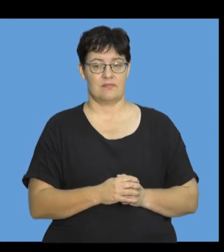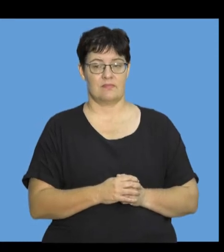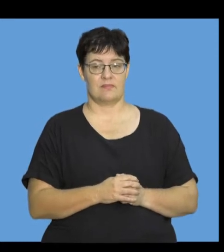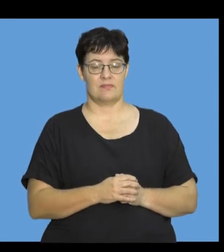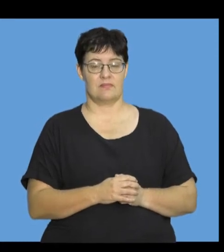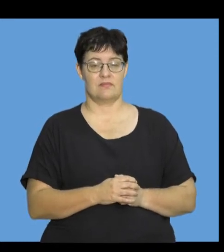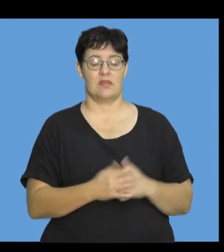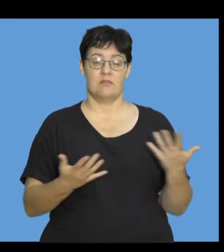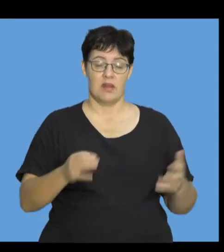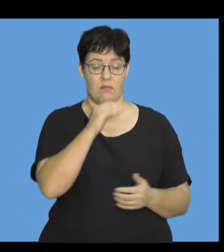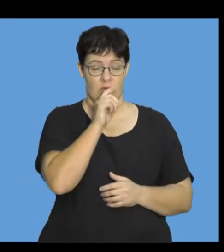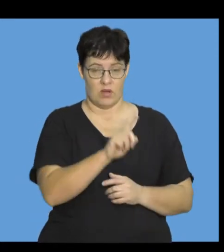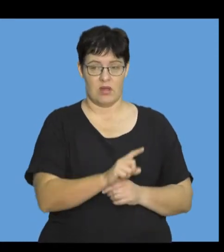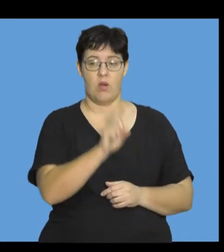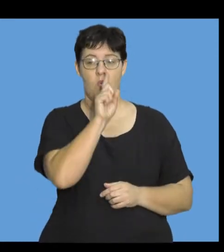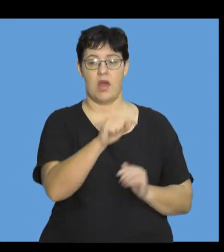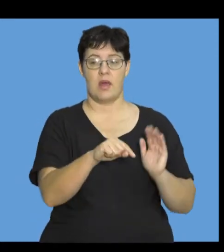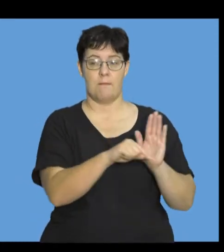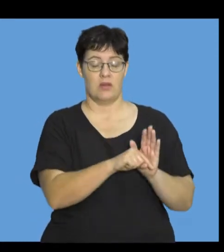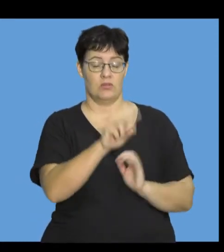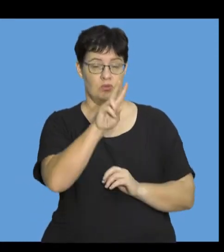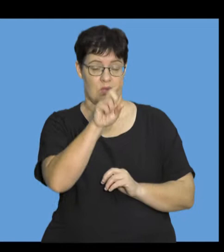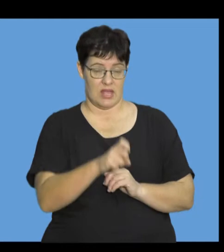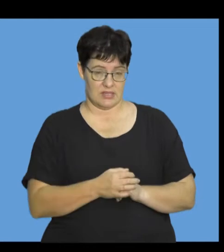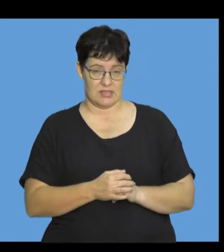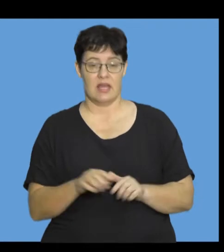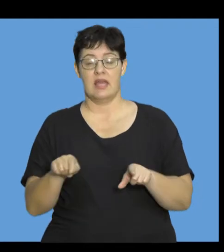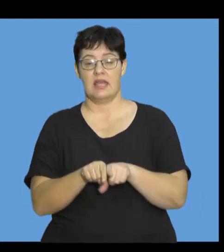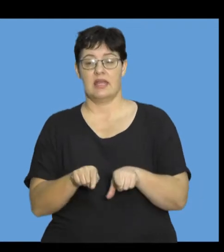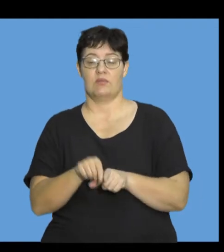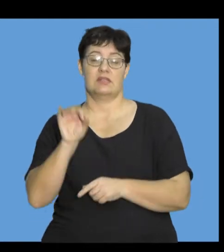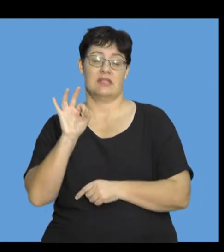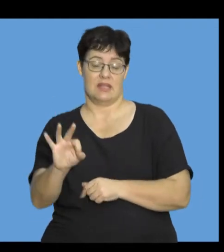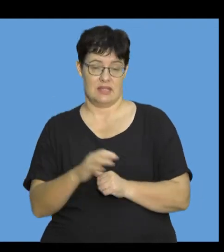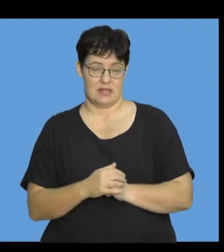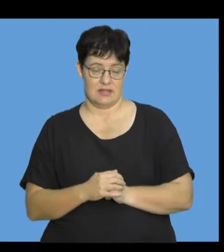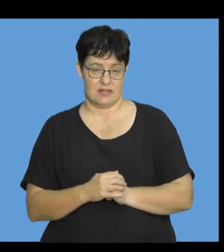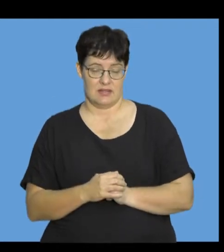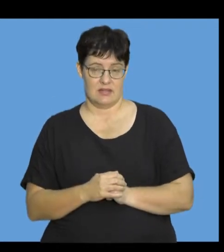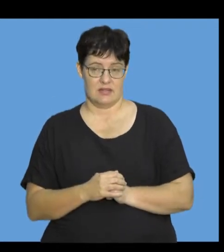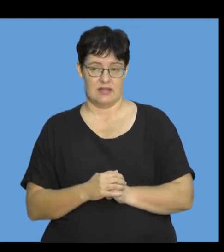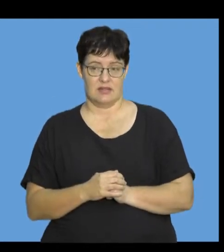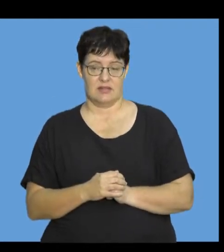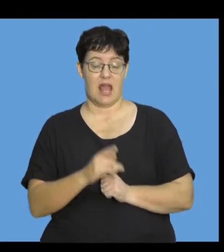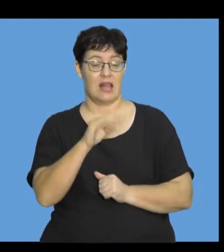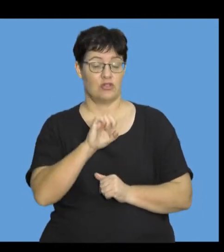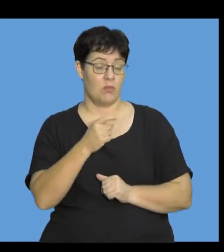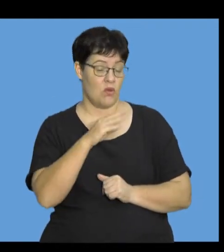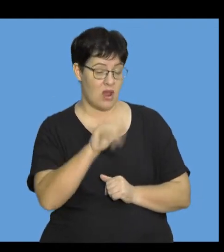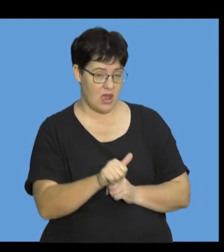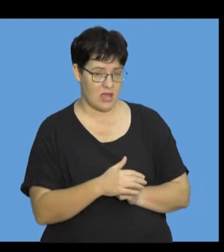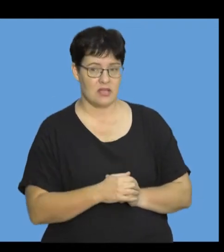to do that, it will be 1 minus 2x equals to 3. Then your algebra comes